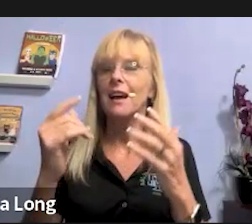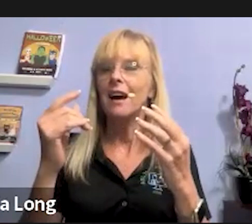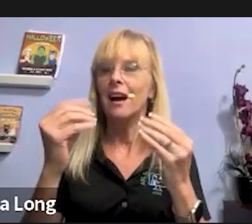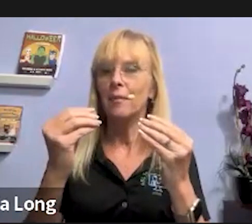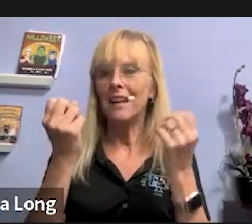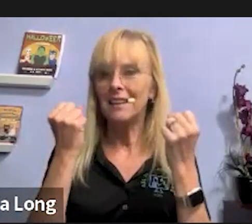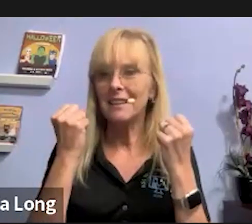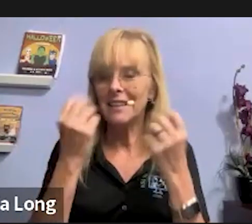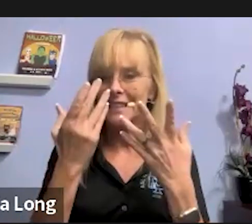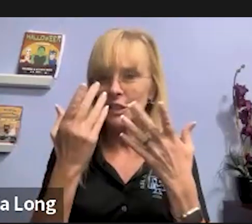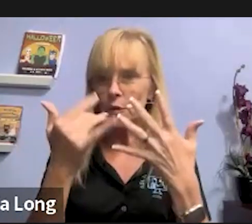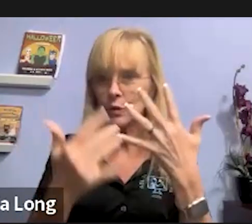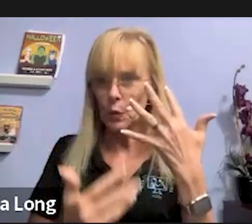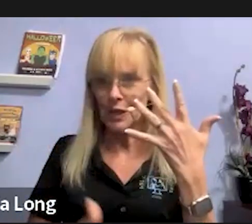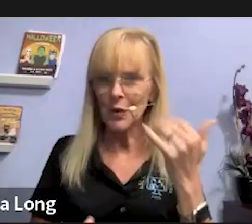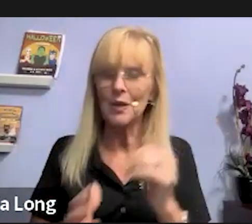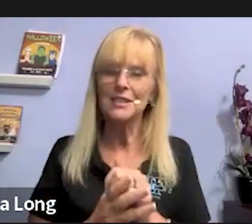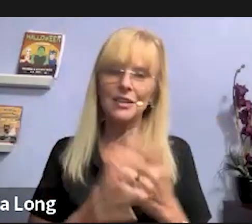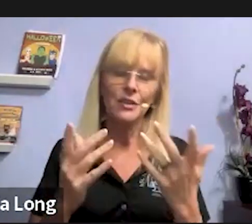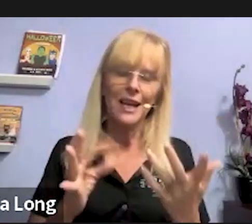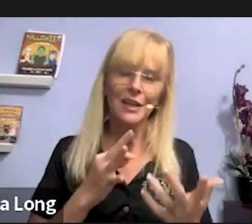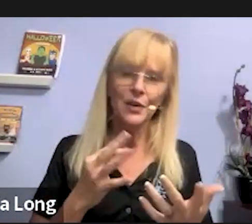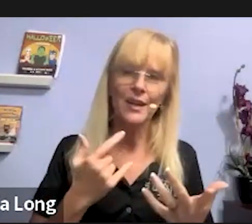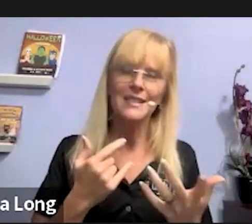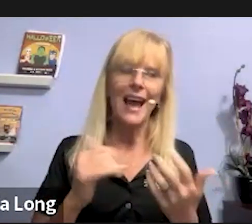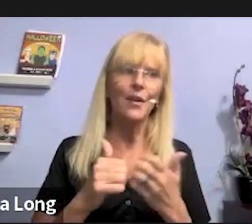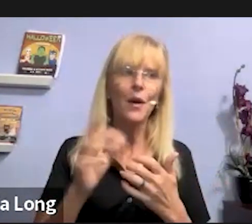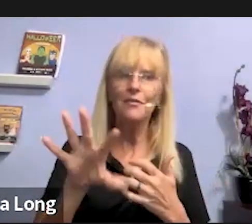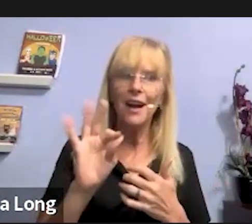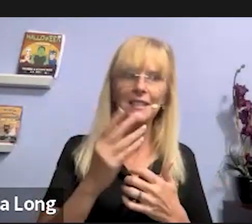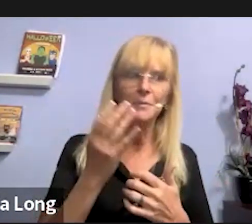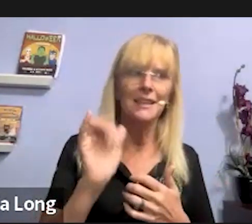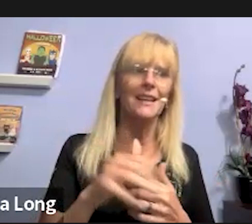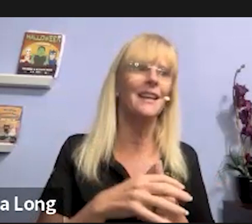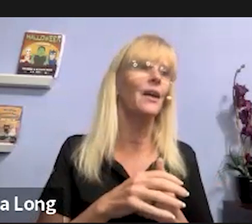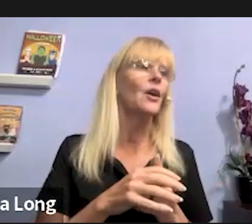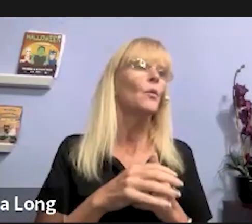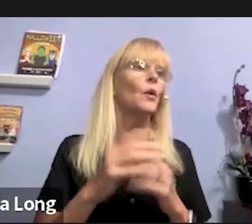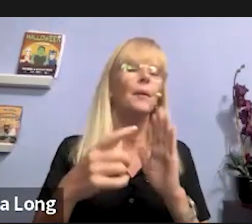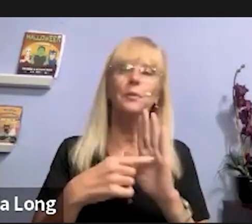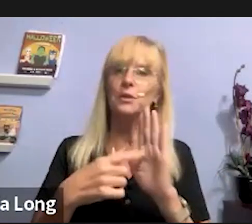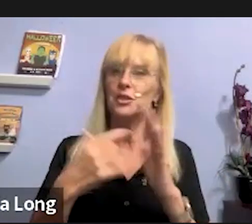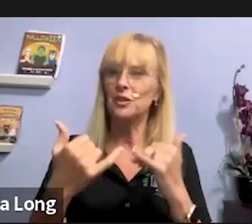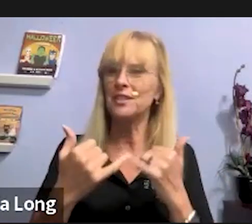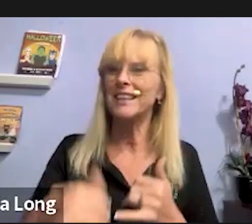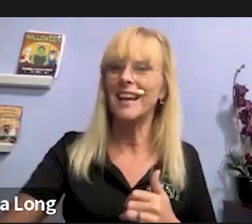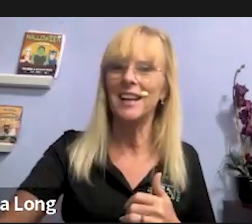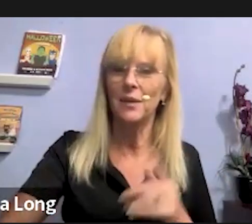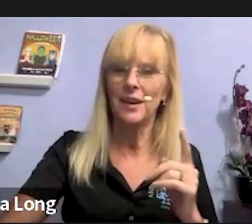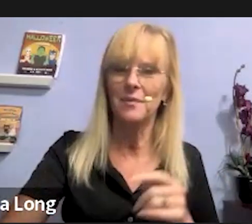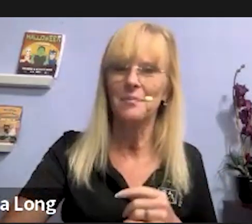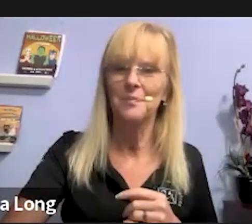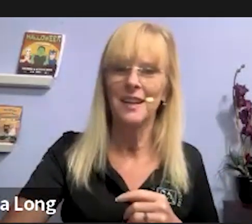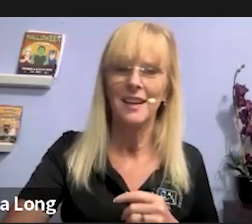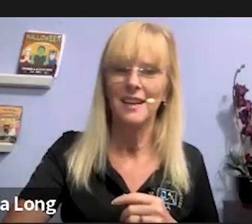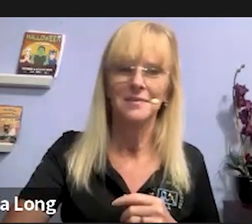words. And the list goes on and on. So you're like curious, how do I find something like that? Well, I'm going to show you today. Here we